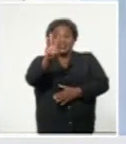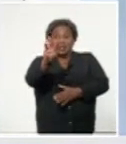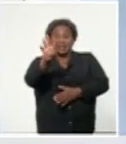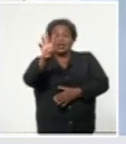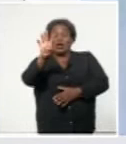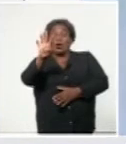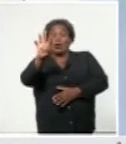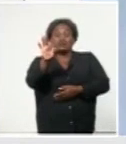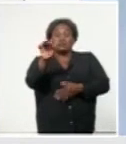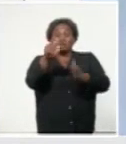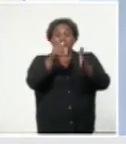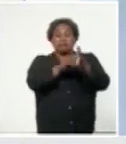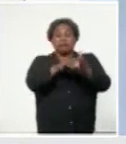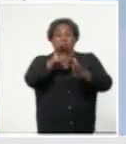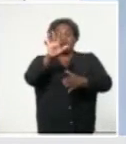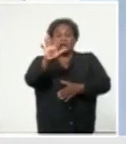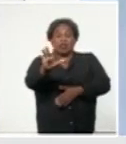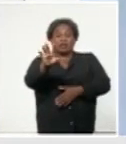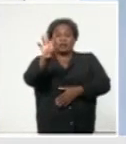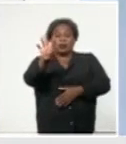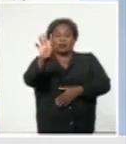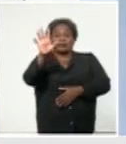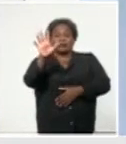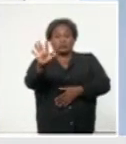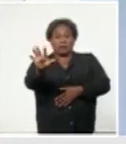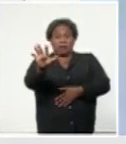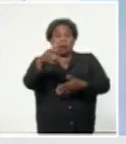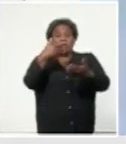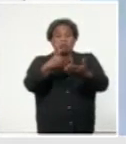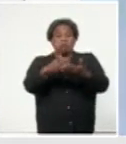And Cuba has already studied